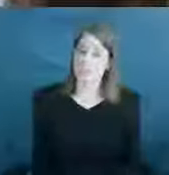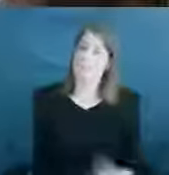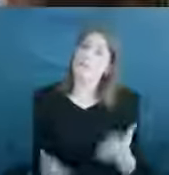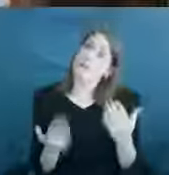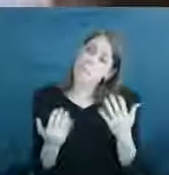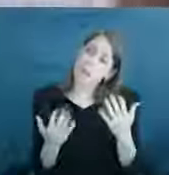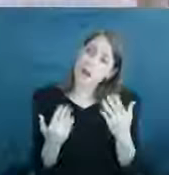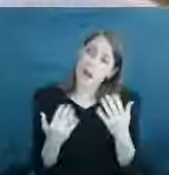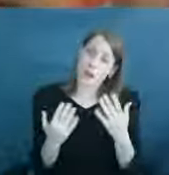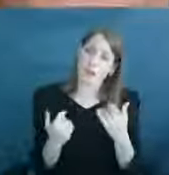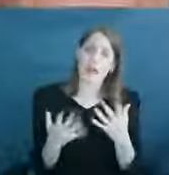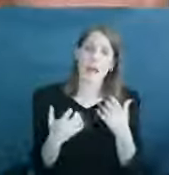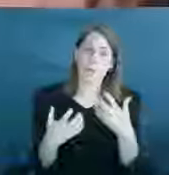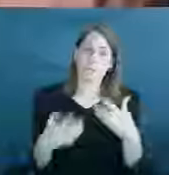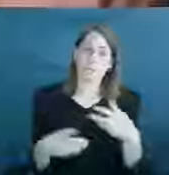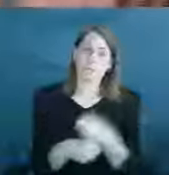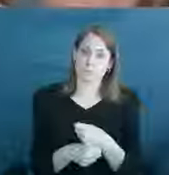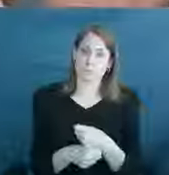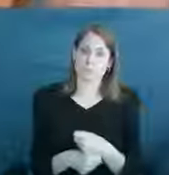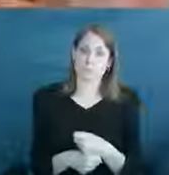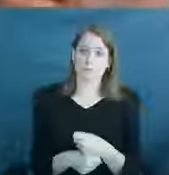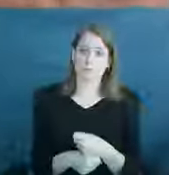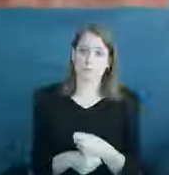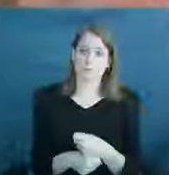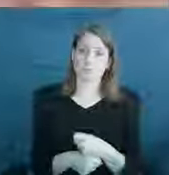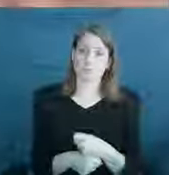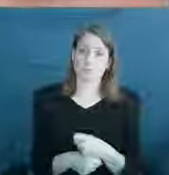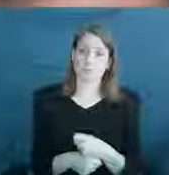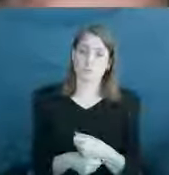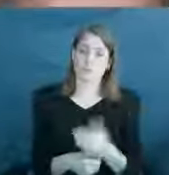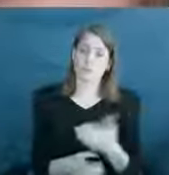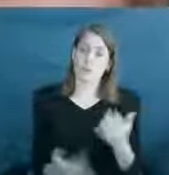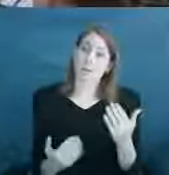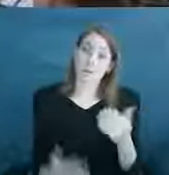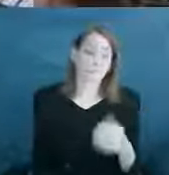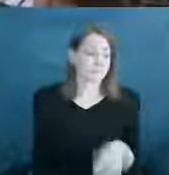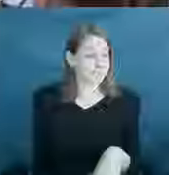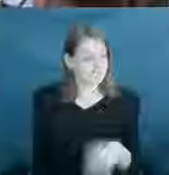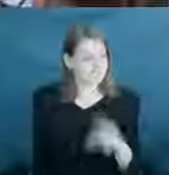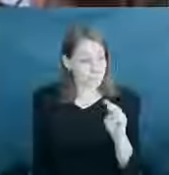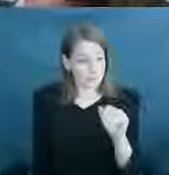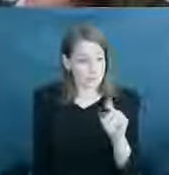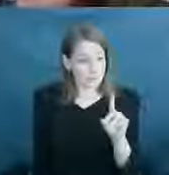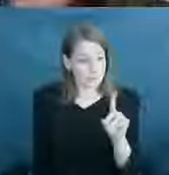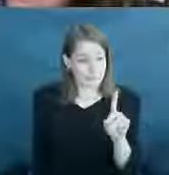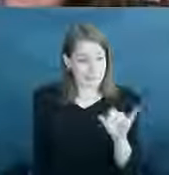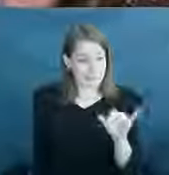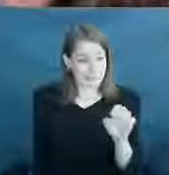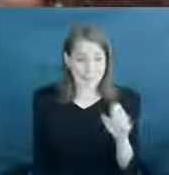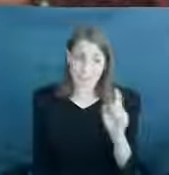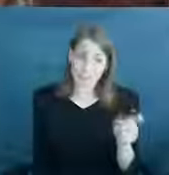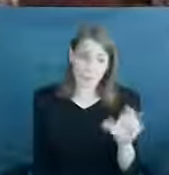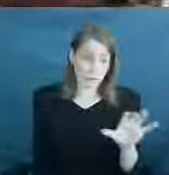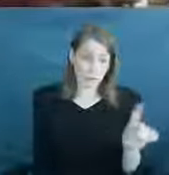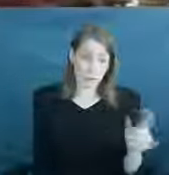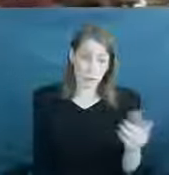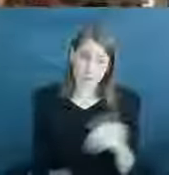weren't watching again. She's got headache. Right. OK, can you just come round here? Just finally, I want to